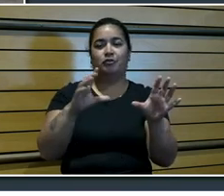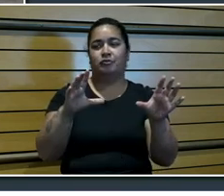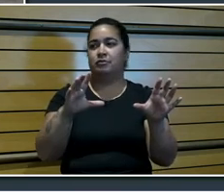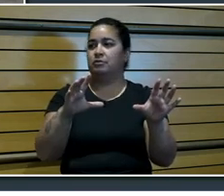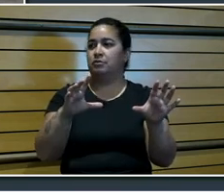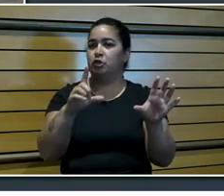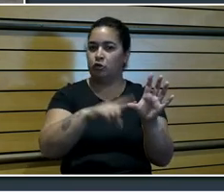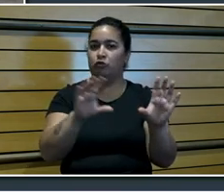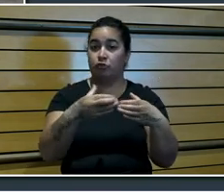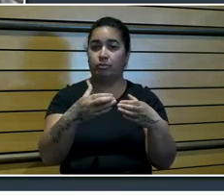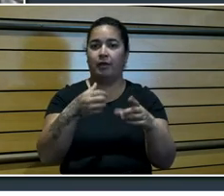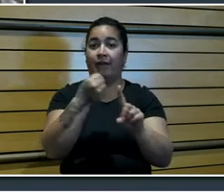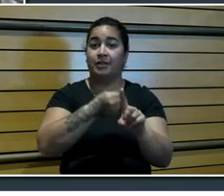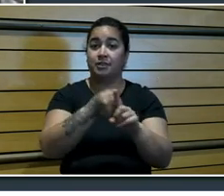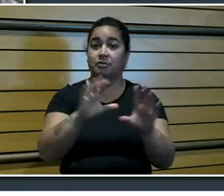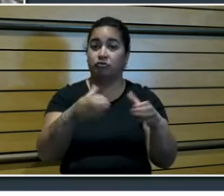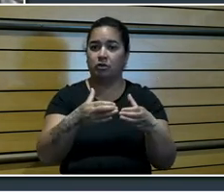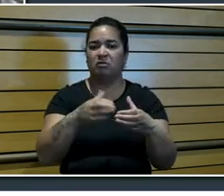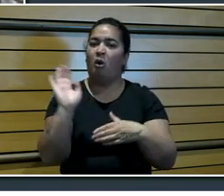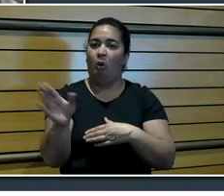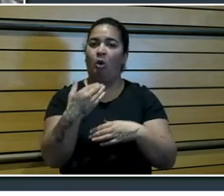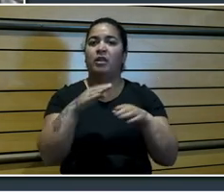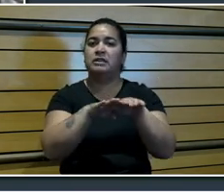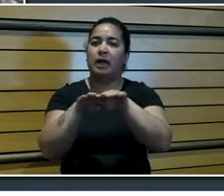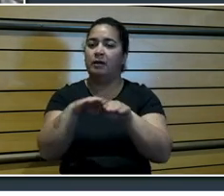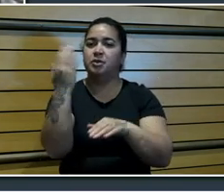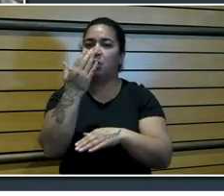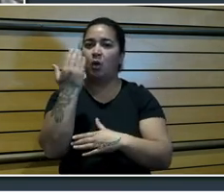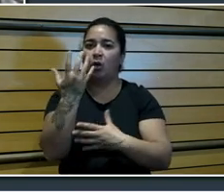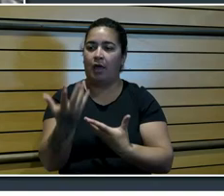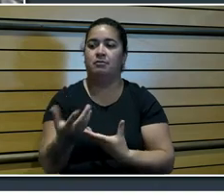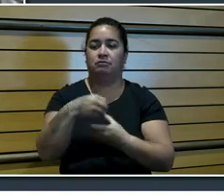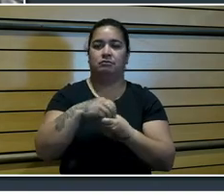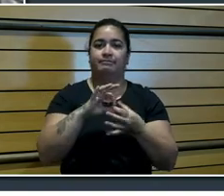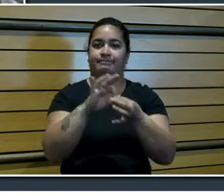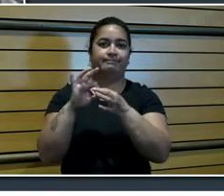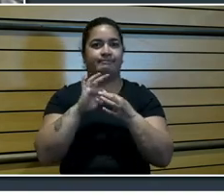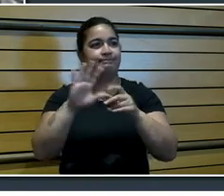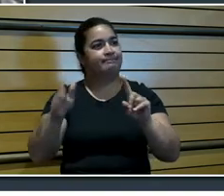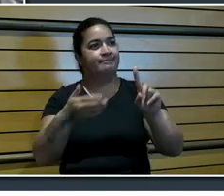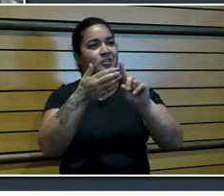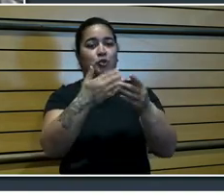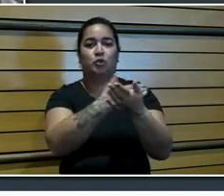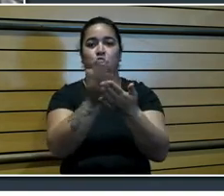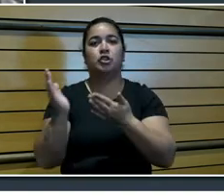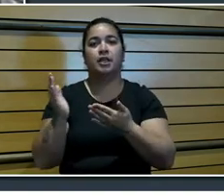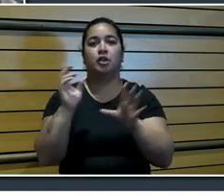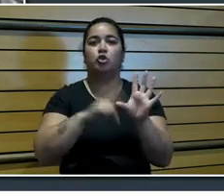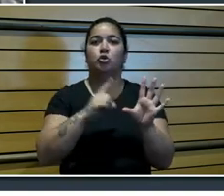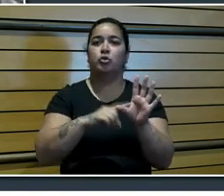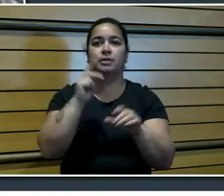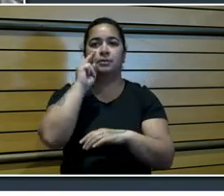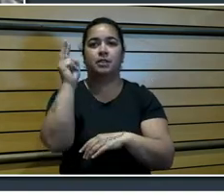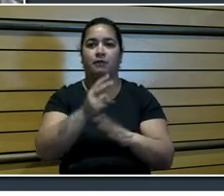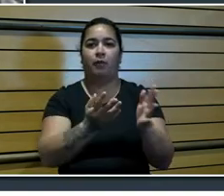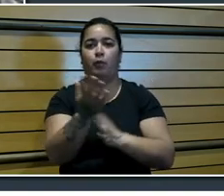we're all members of the same school who kind of came together with the goal of kind of sharing a youth perspective in our discussions.